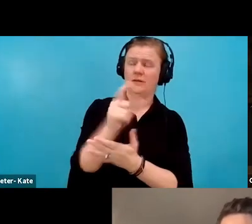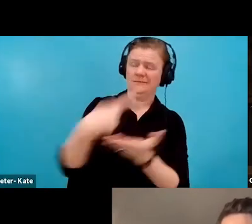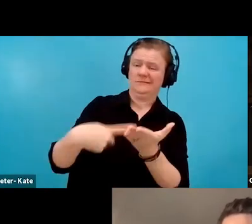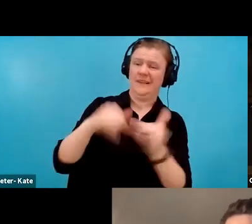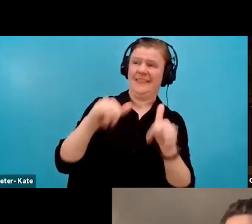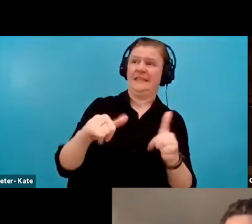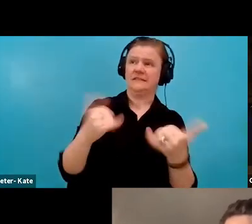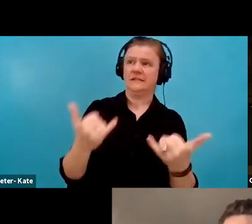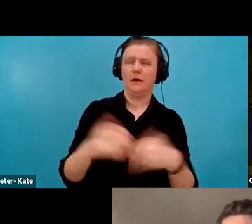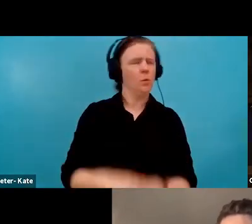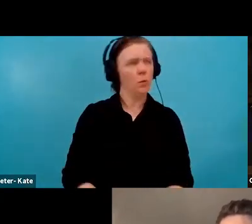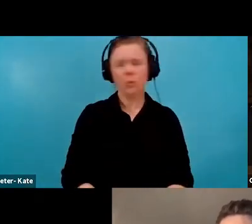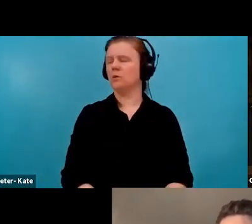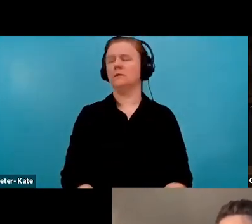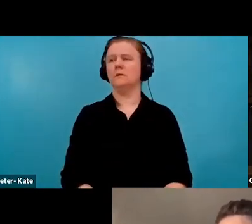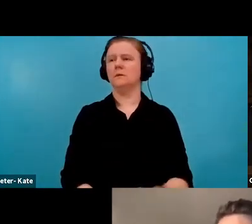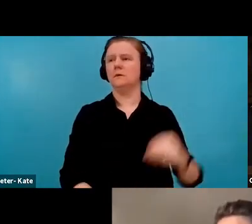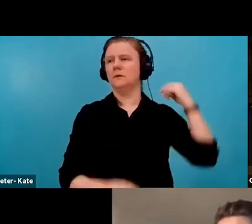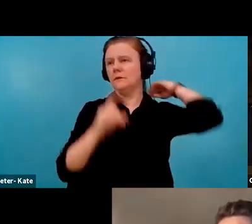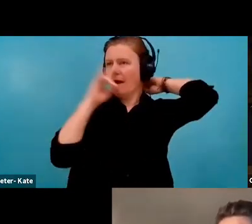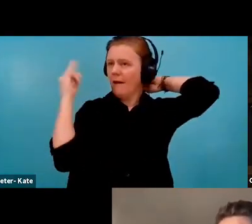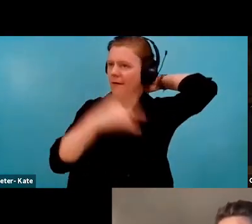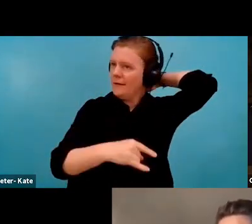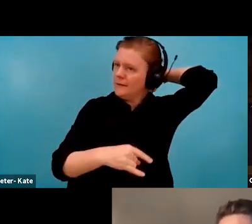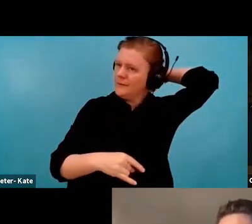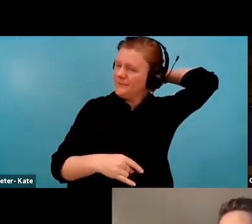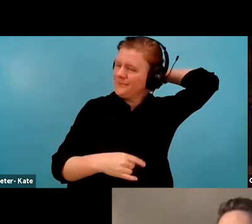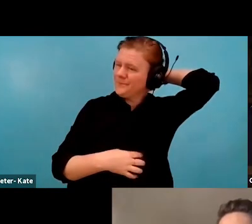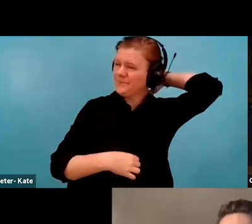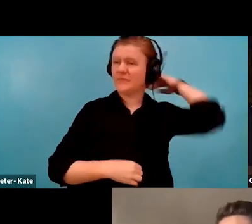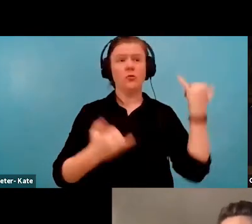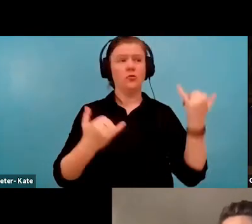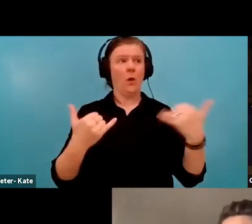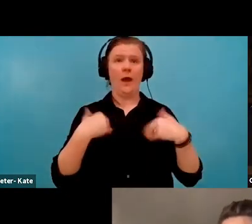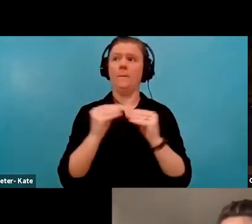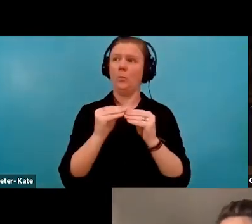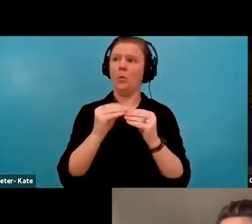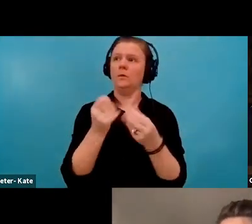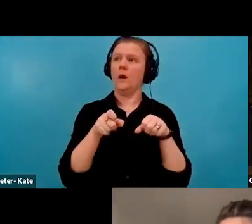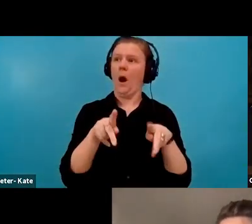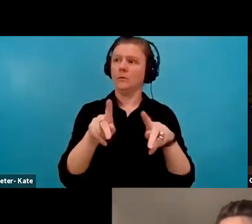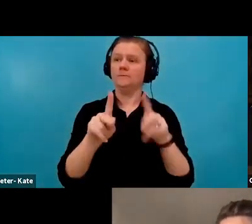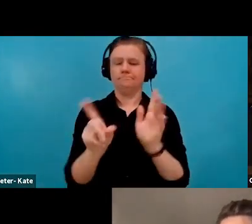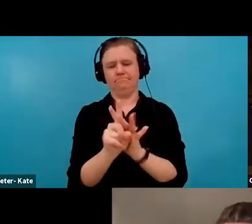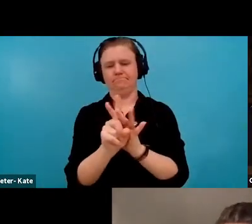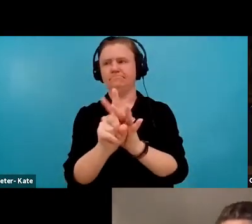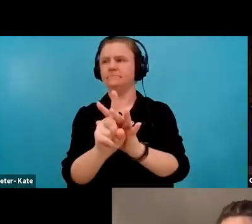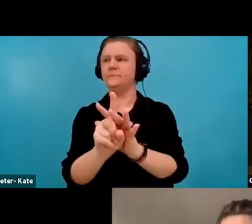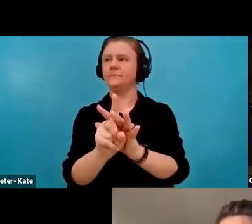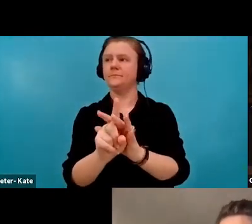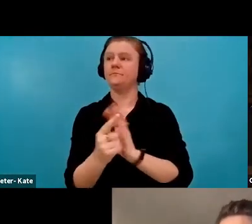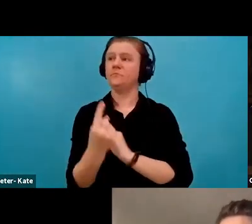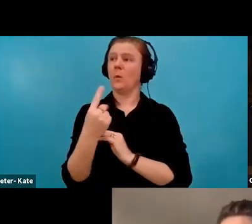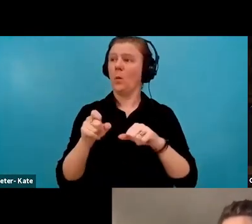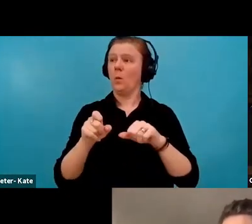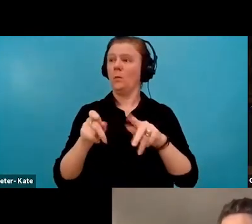Global Accessibility Day. And with that, there are different opportunities that come up. And one of those is that we